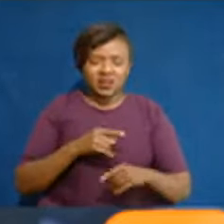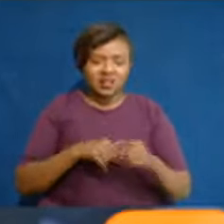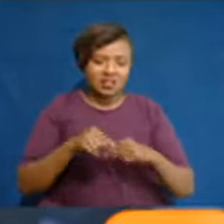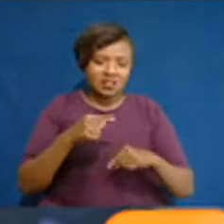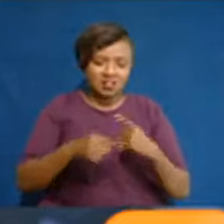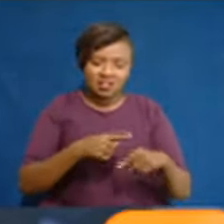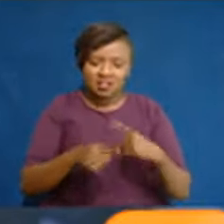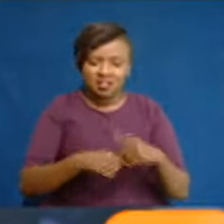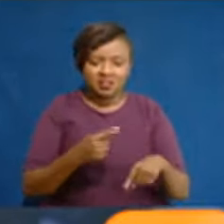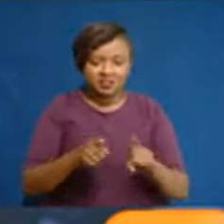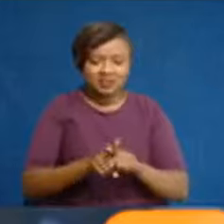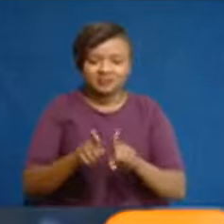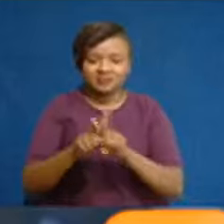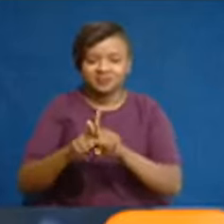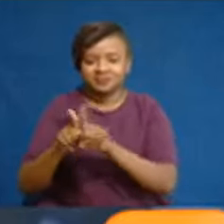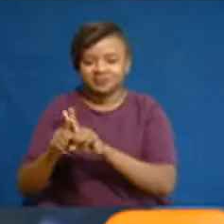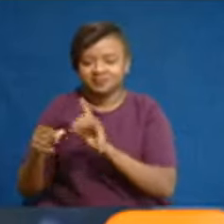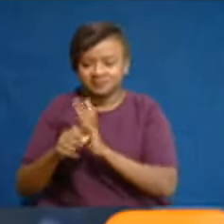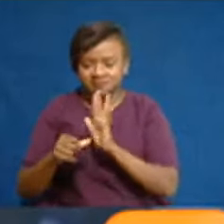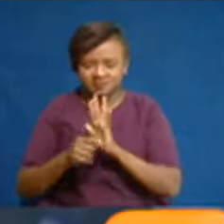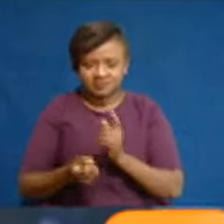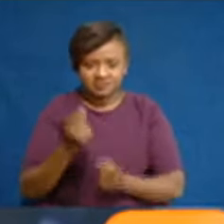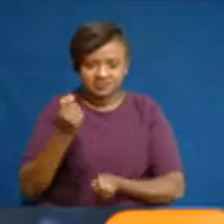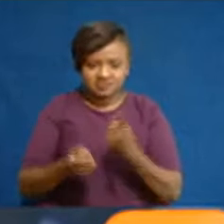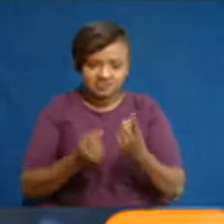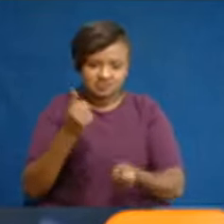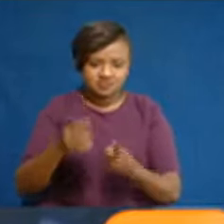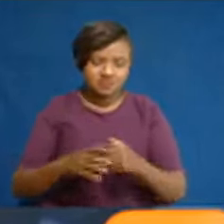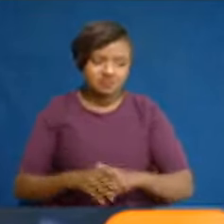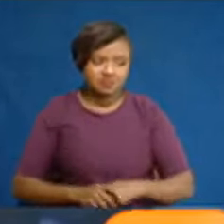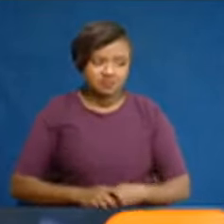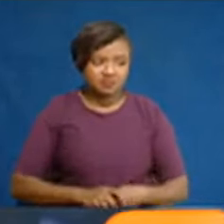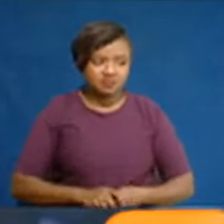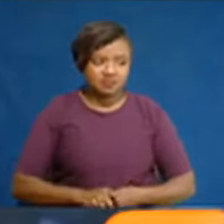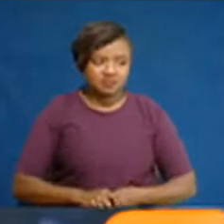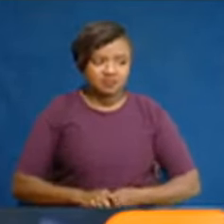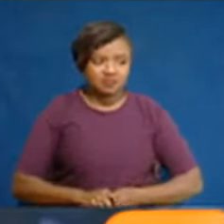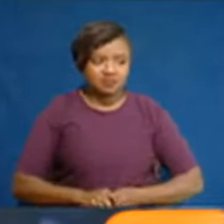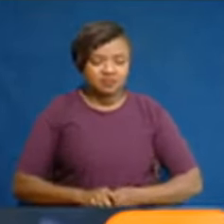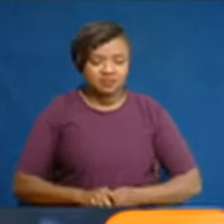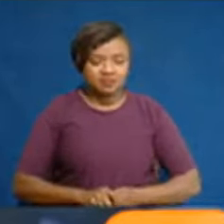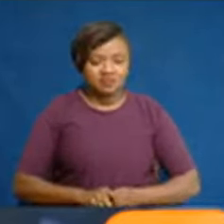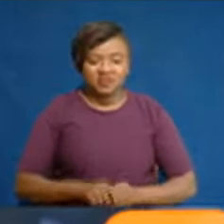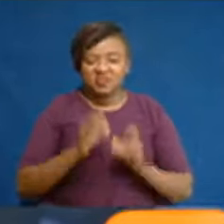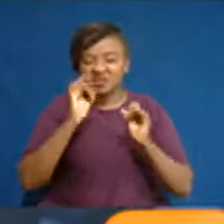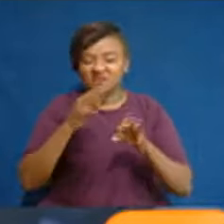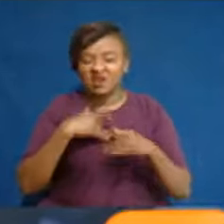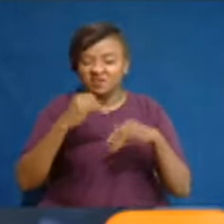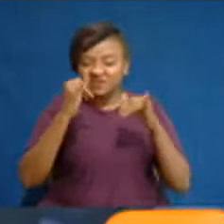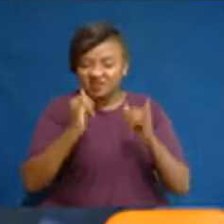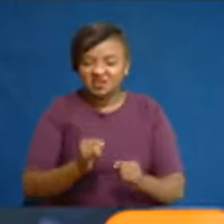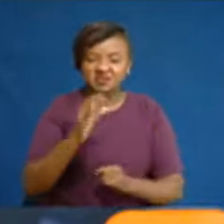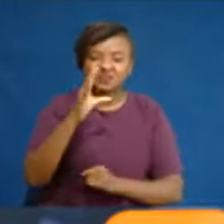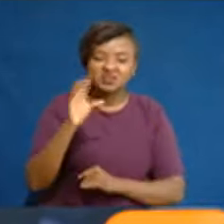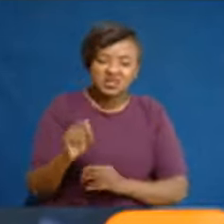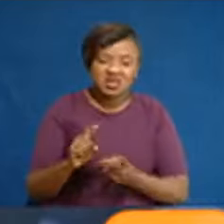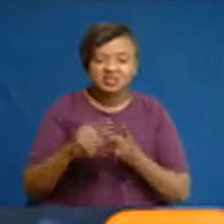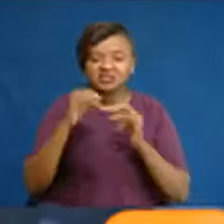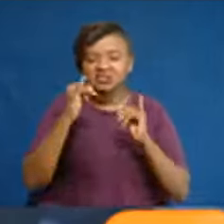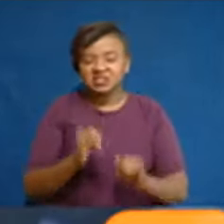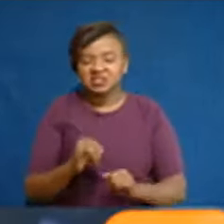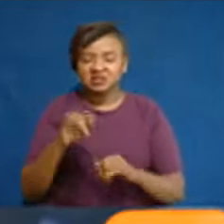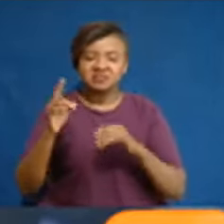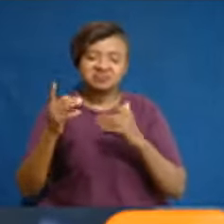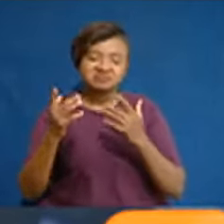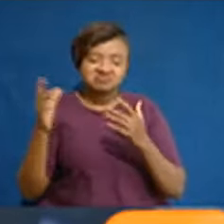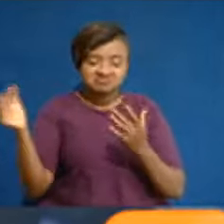are being raised by our young people. And, you know, it doesn't matter how many new cabinets or new ministers are brought in, the